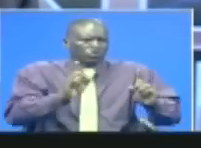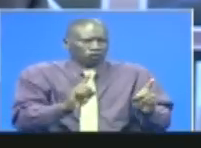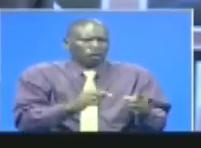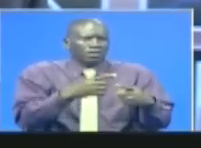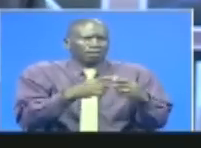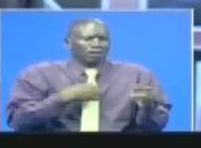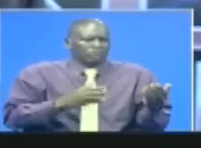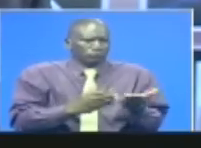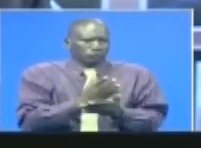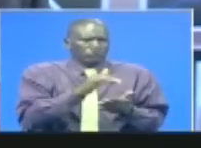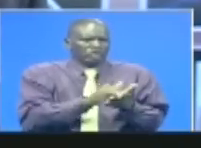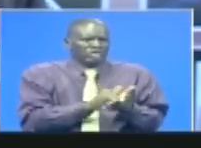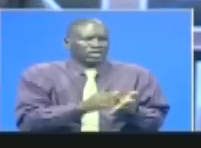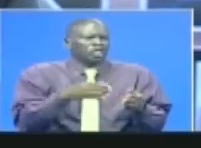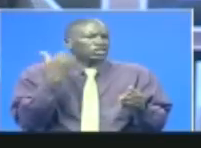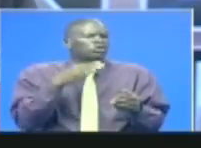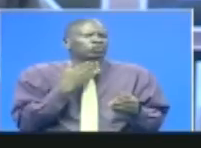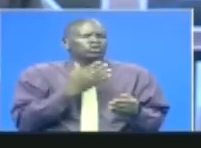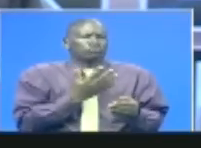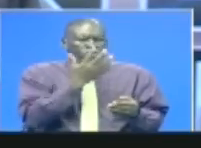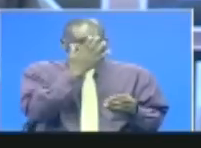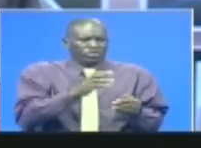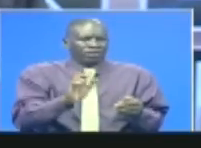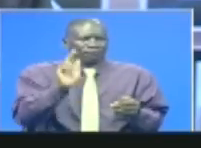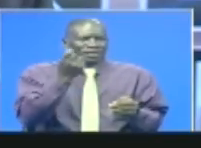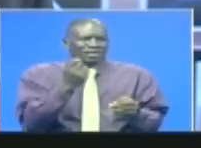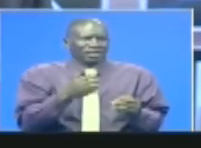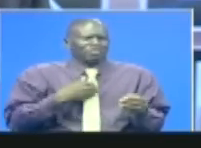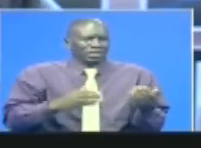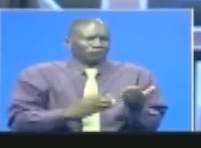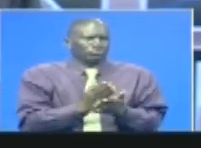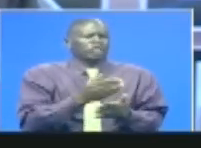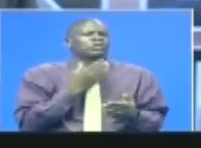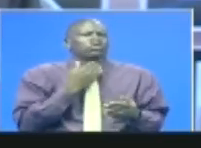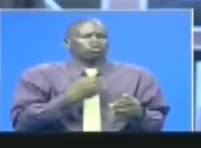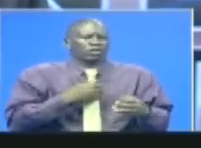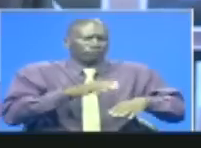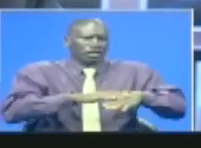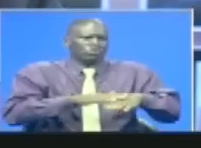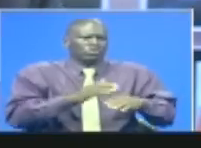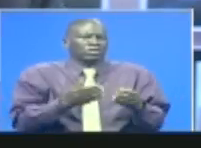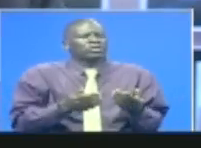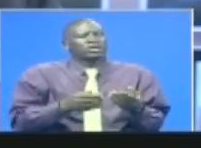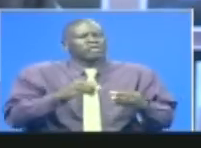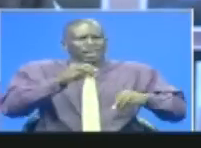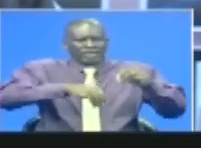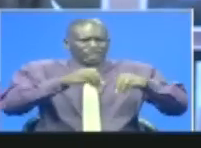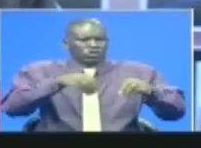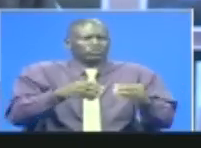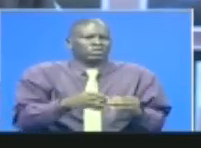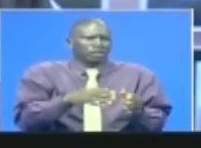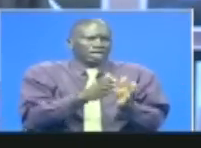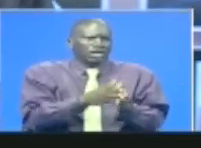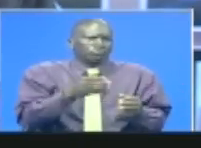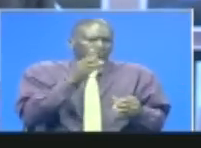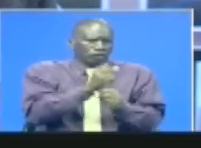I am sure that they do not want to embarrass the president. I am sure they would want to have a credible nomination, and we shall